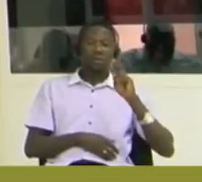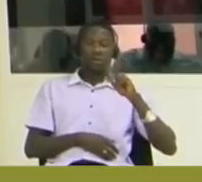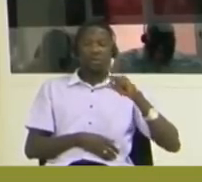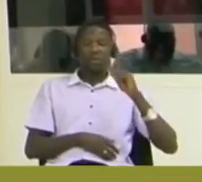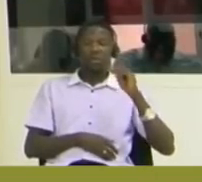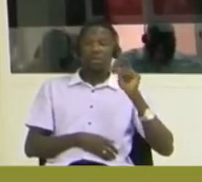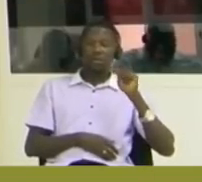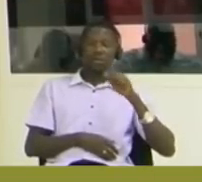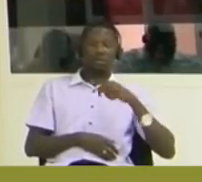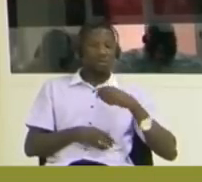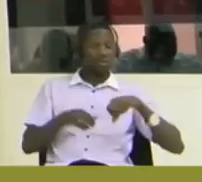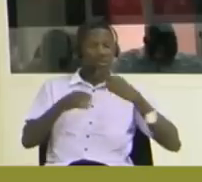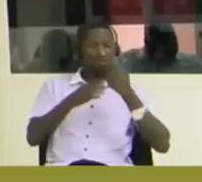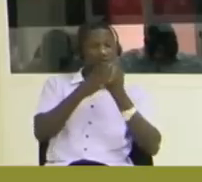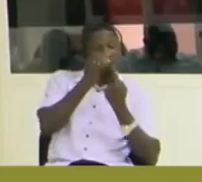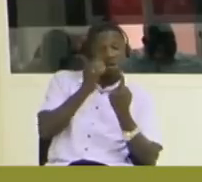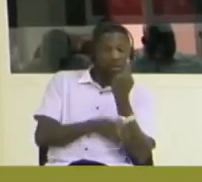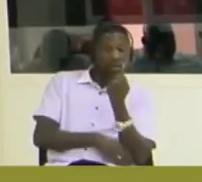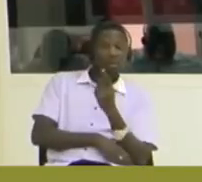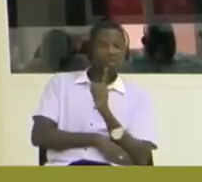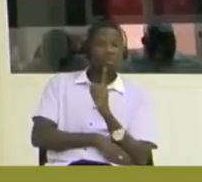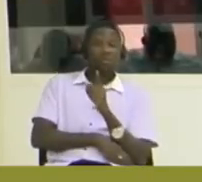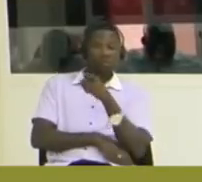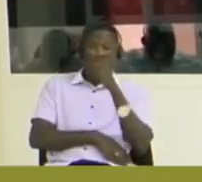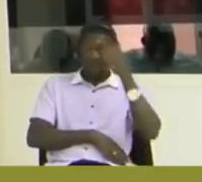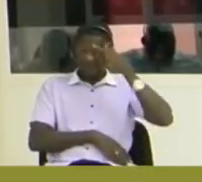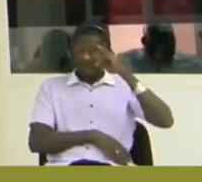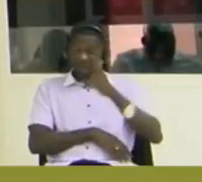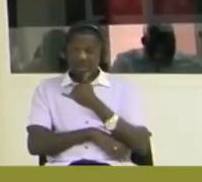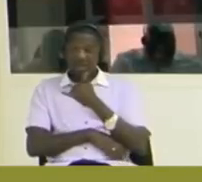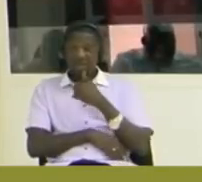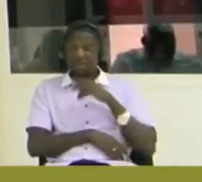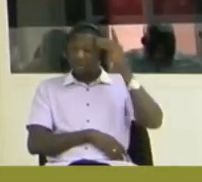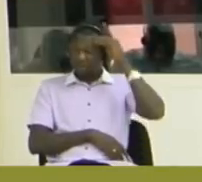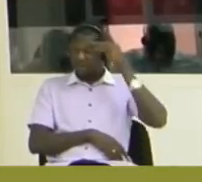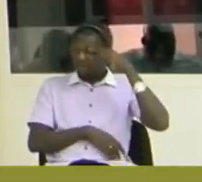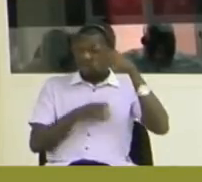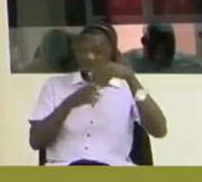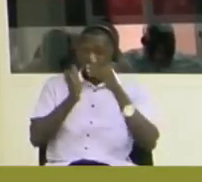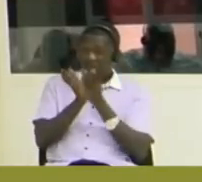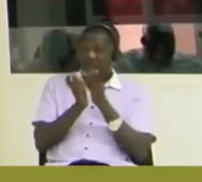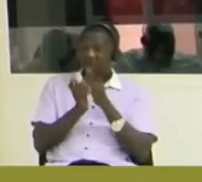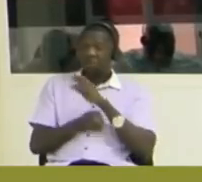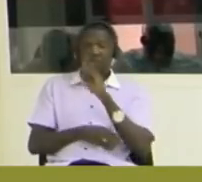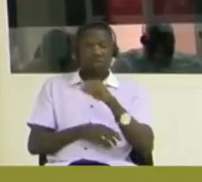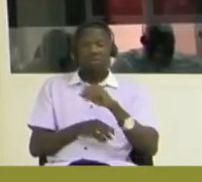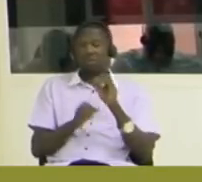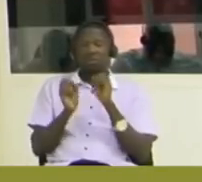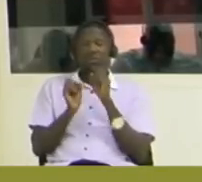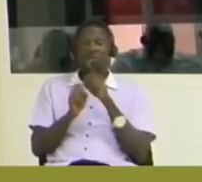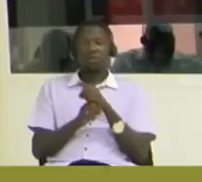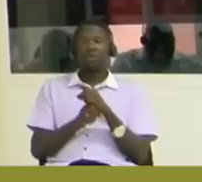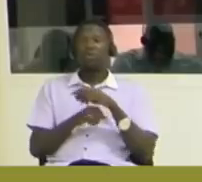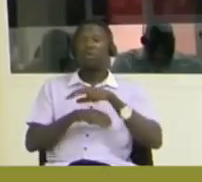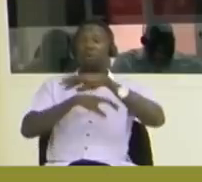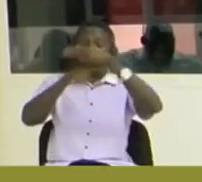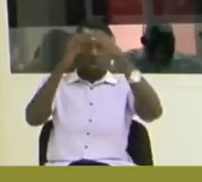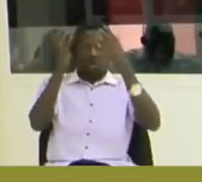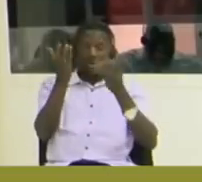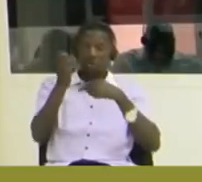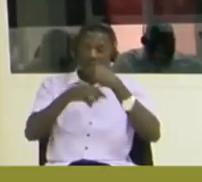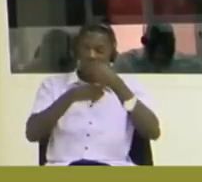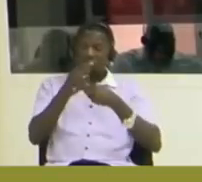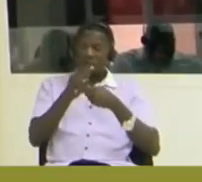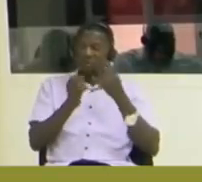would you agree that really party politics had nothing to do with that? It was all about the perception, the belief that